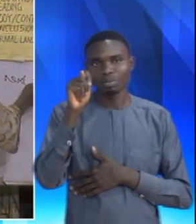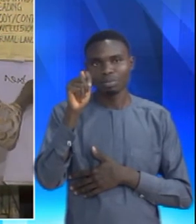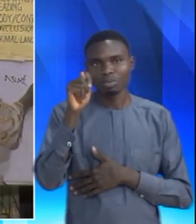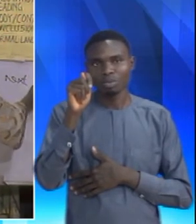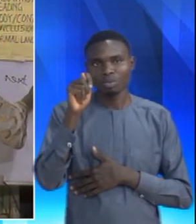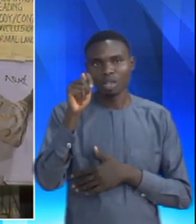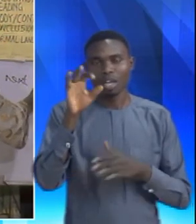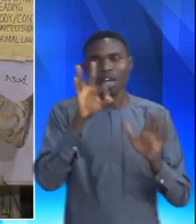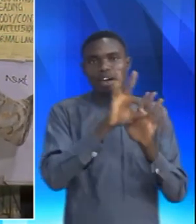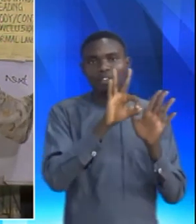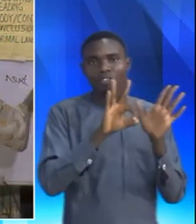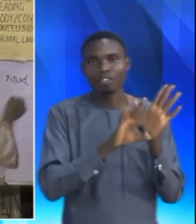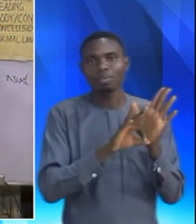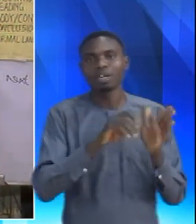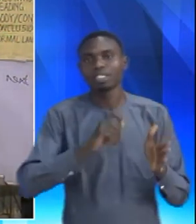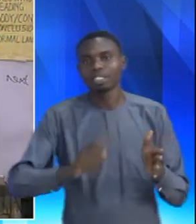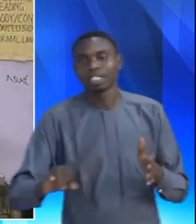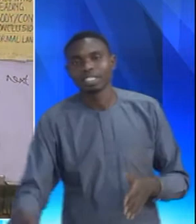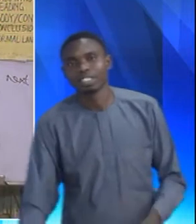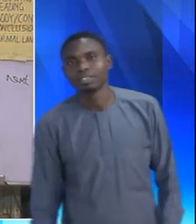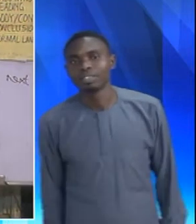next lesson